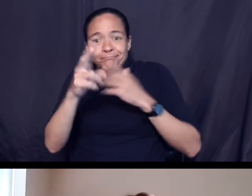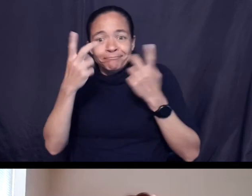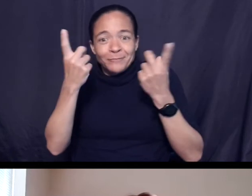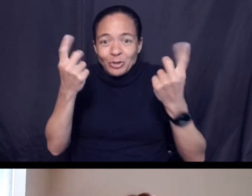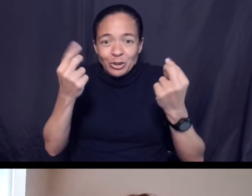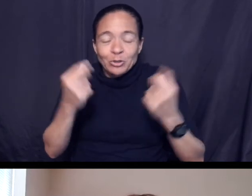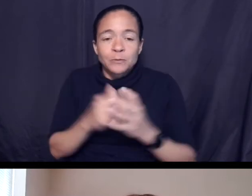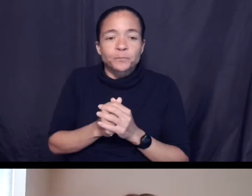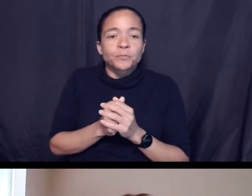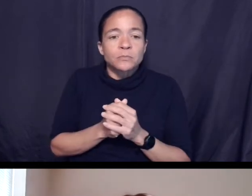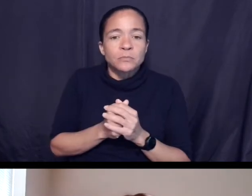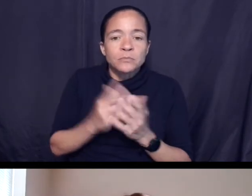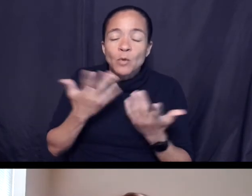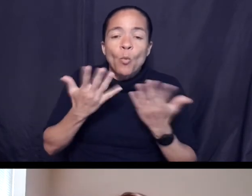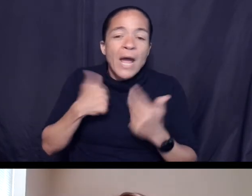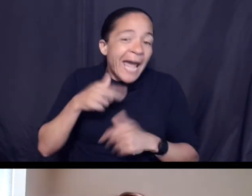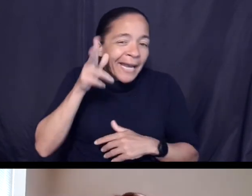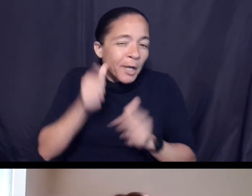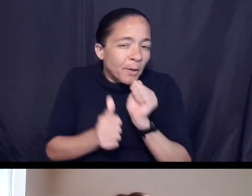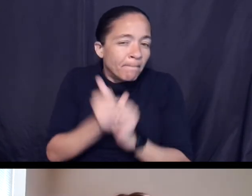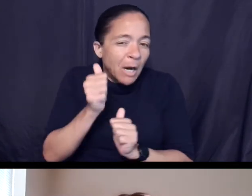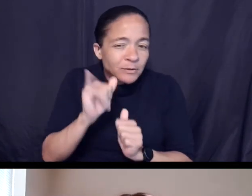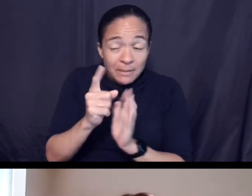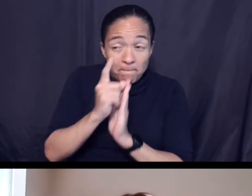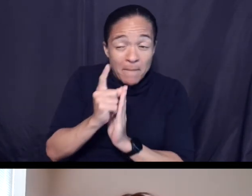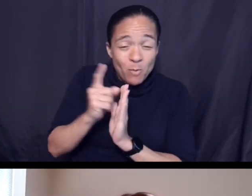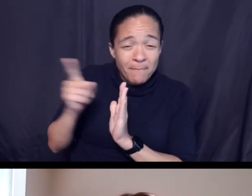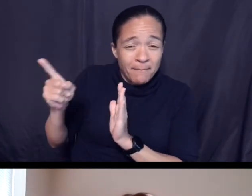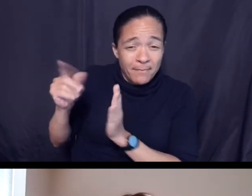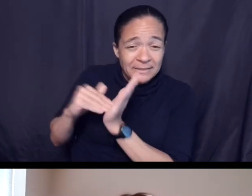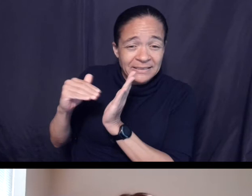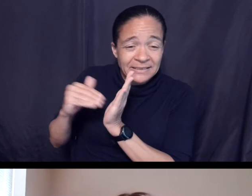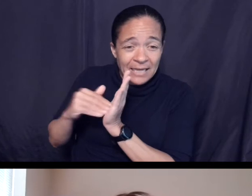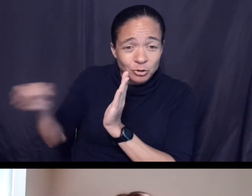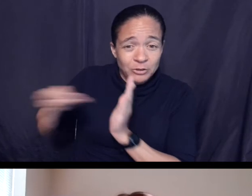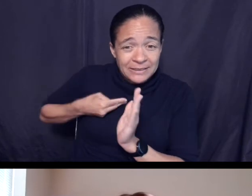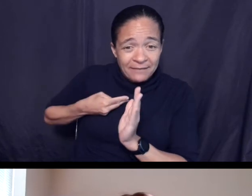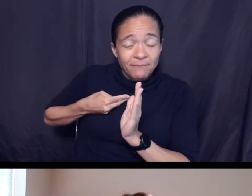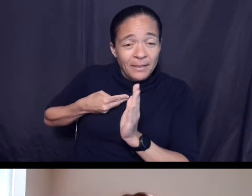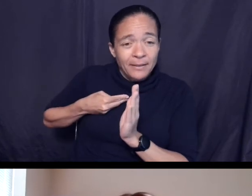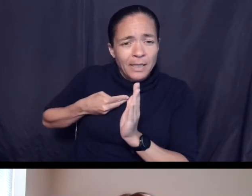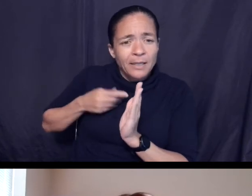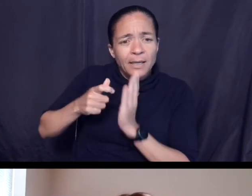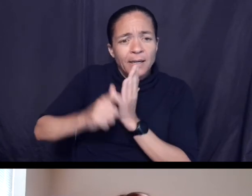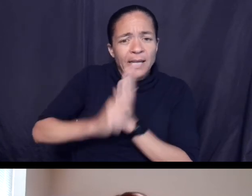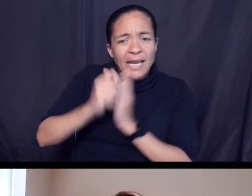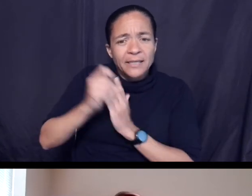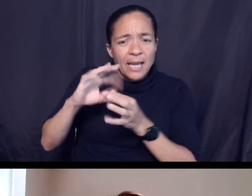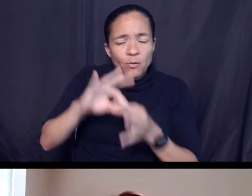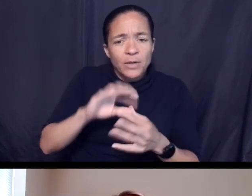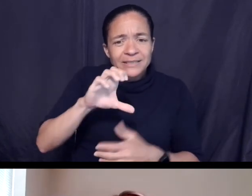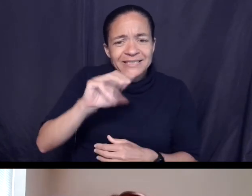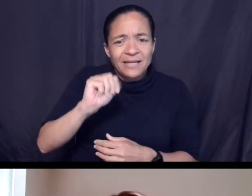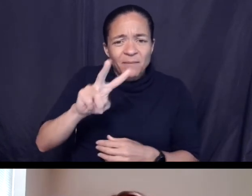hear the most, and the thing I remember saying the second the doctor gave me a handout about CMV when I was still pregnant,